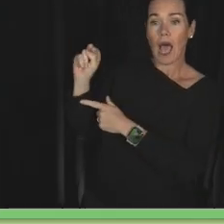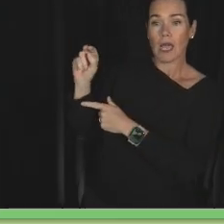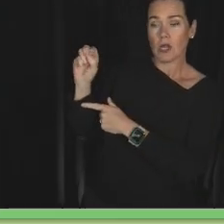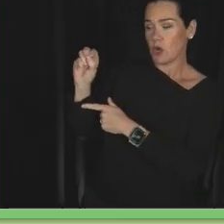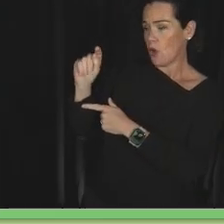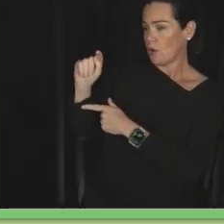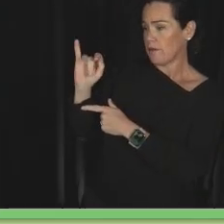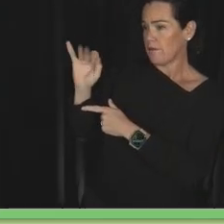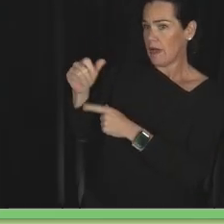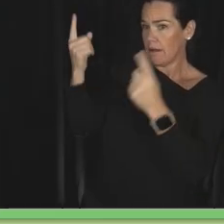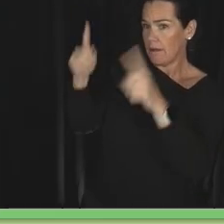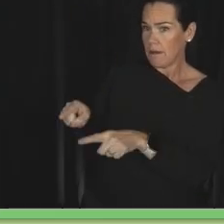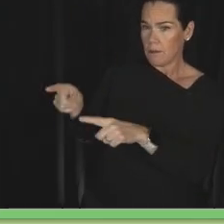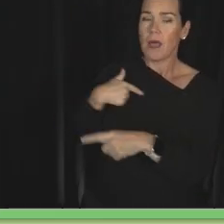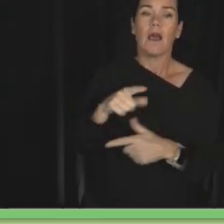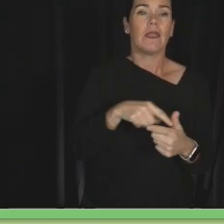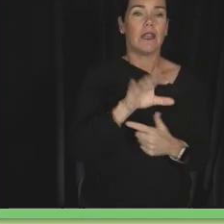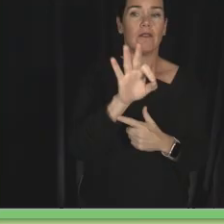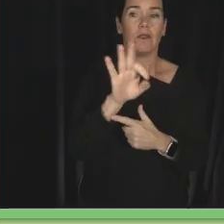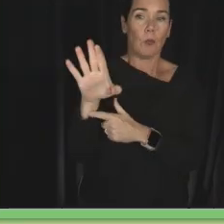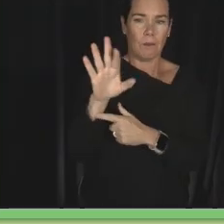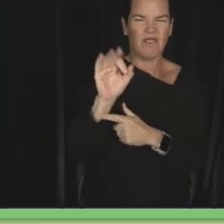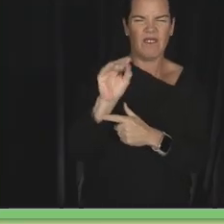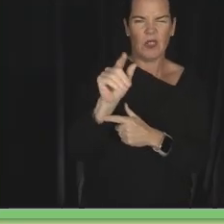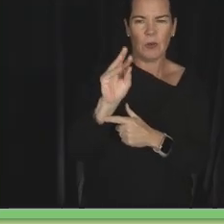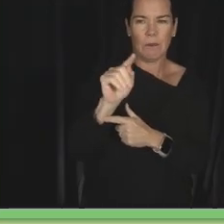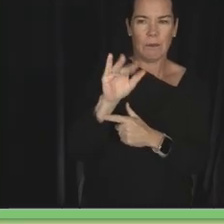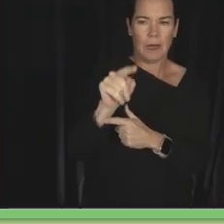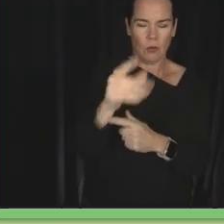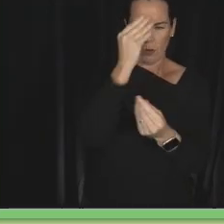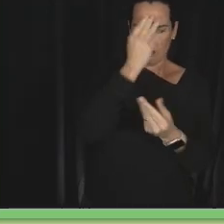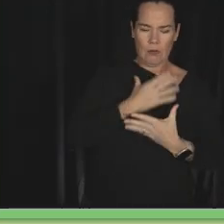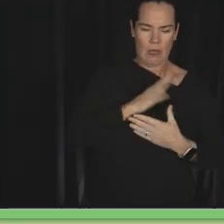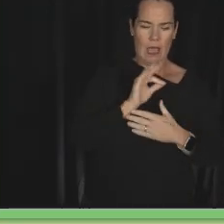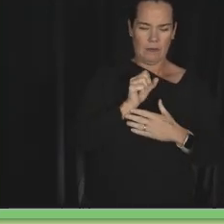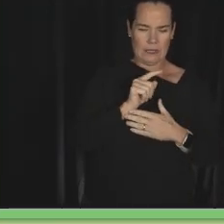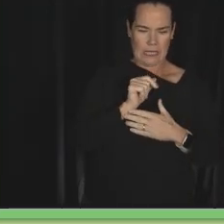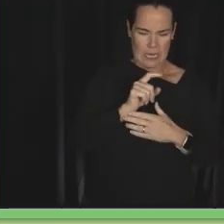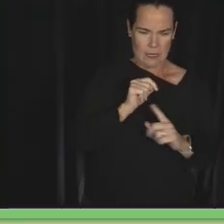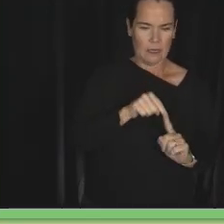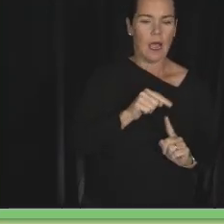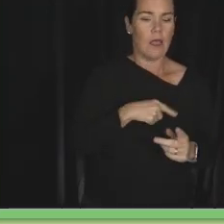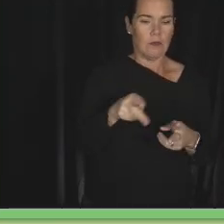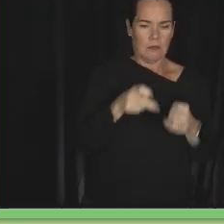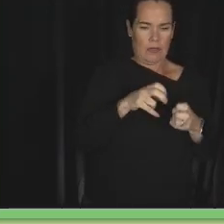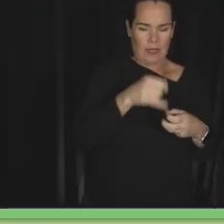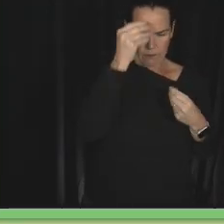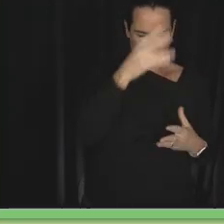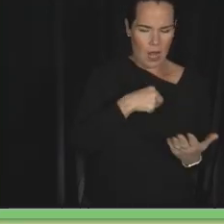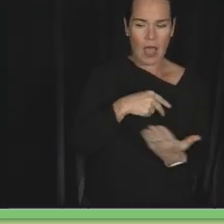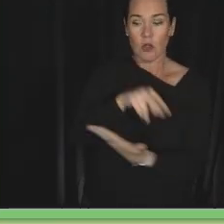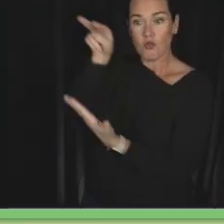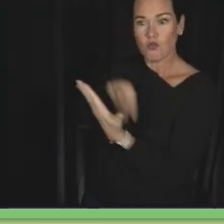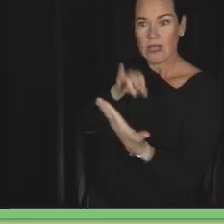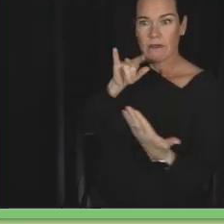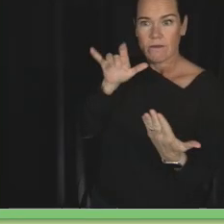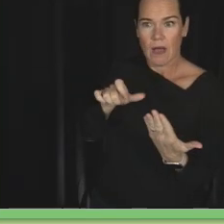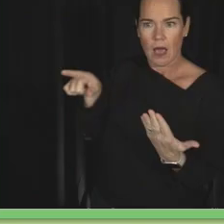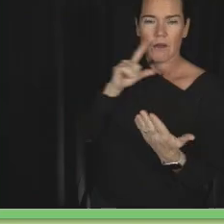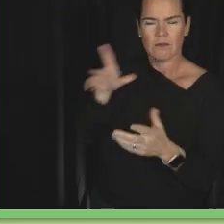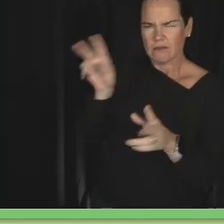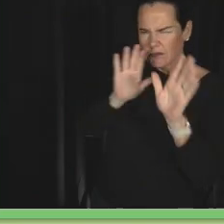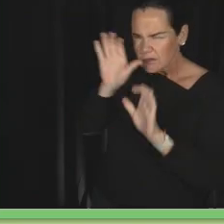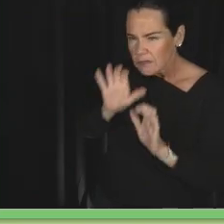event, Fluent Bit will issue that fstat call immediately that retrieves that information and then immediately read the file's content for new